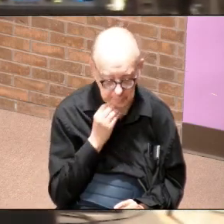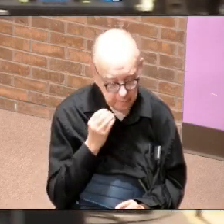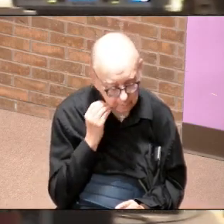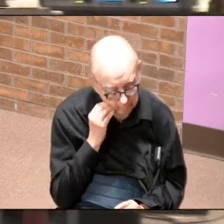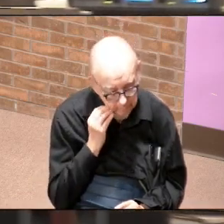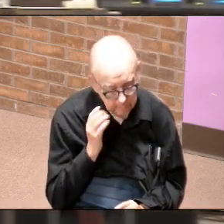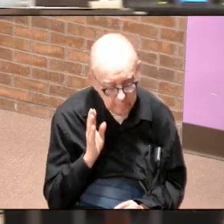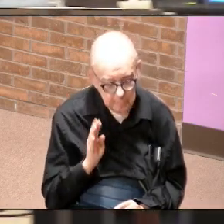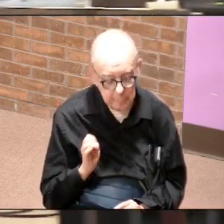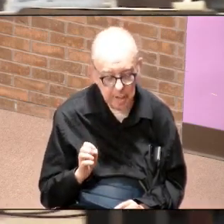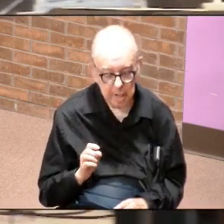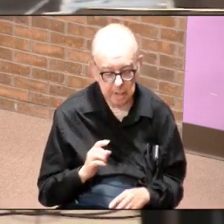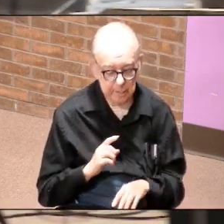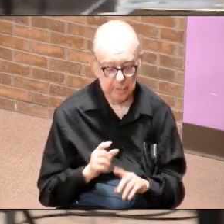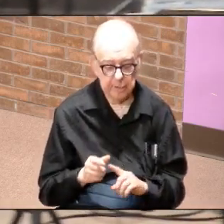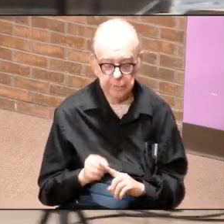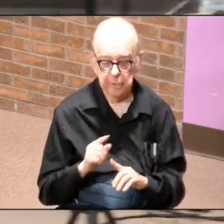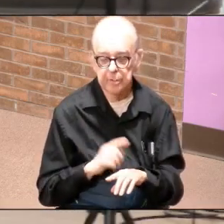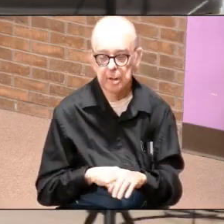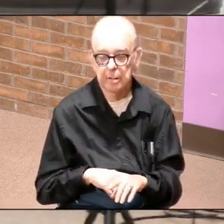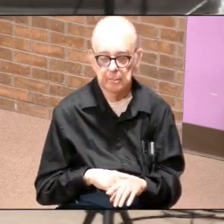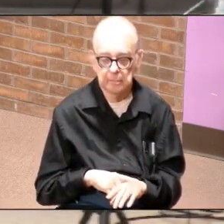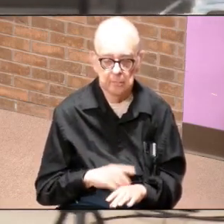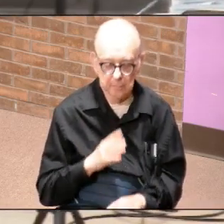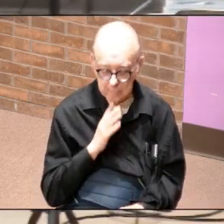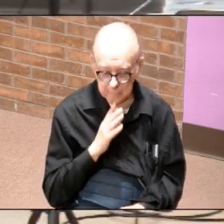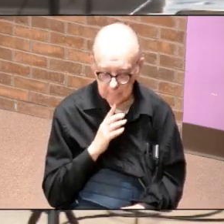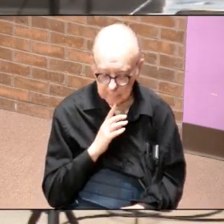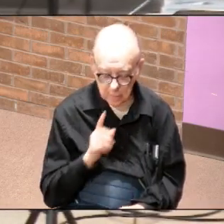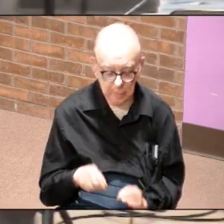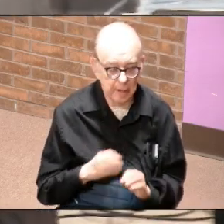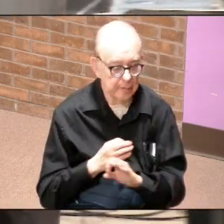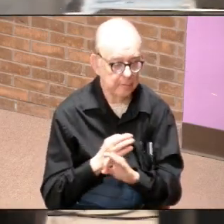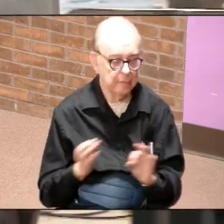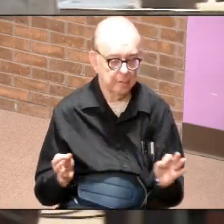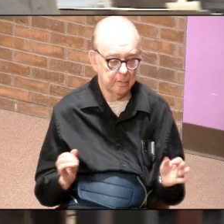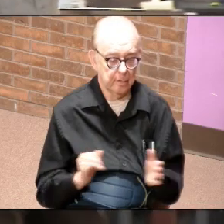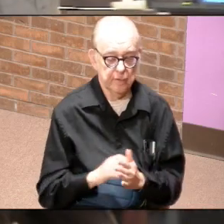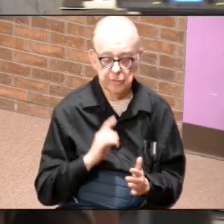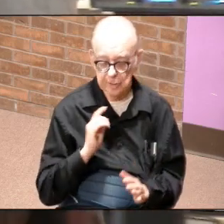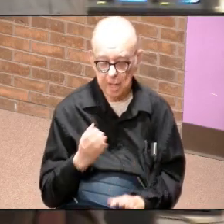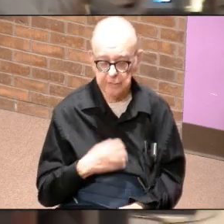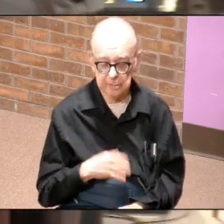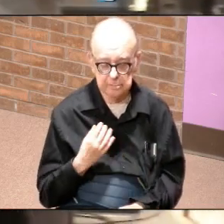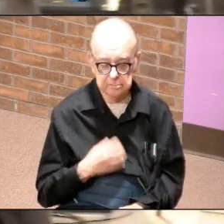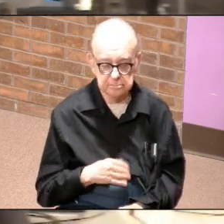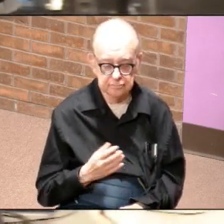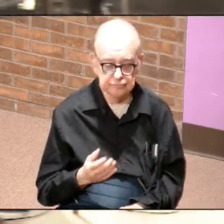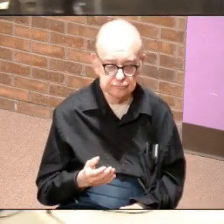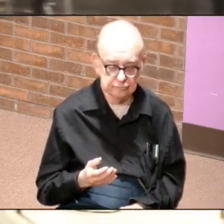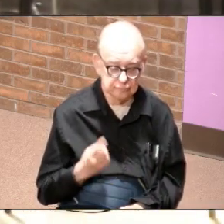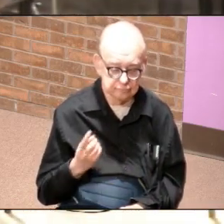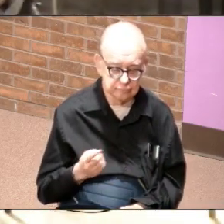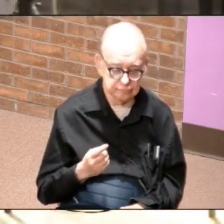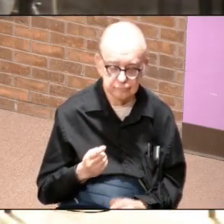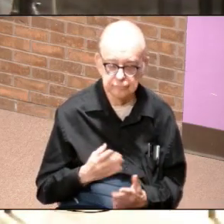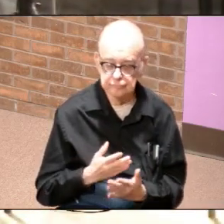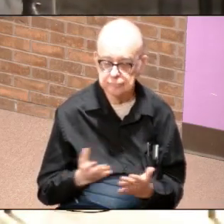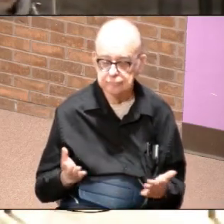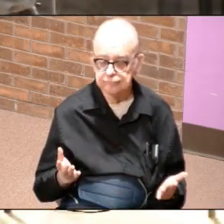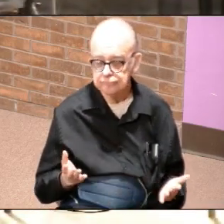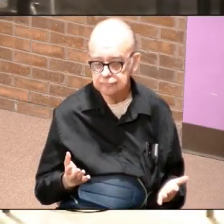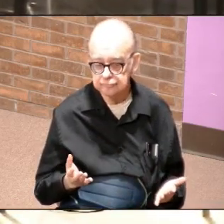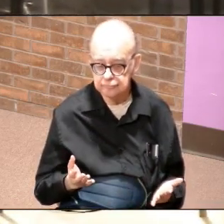and such a time. You talk about freedom, this is awesome. Just to think of some of the